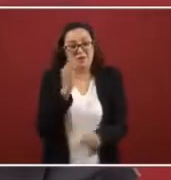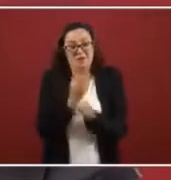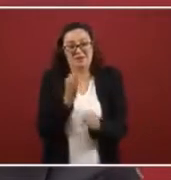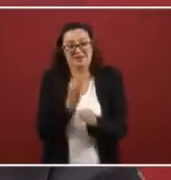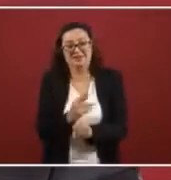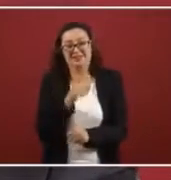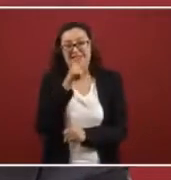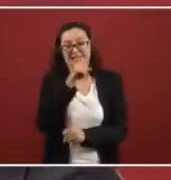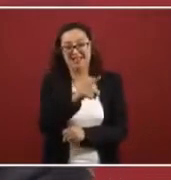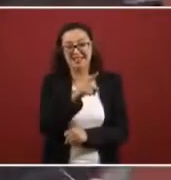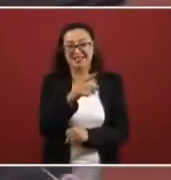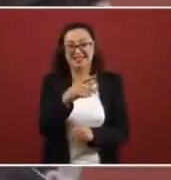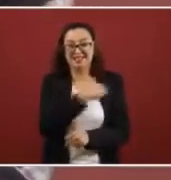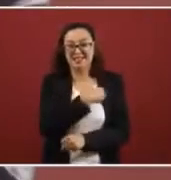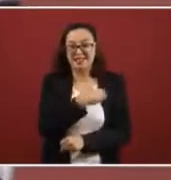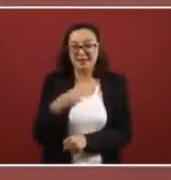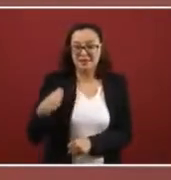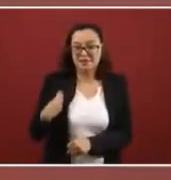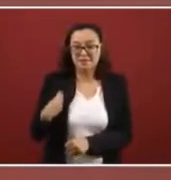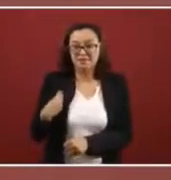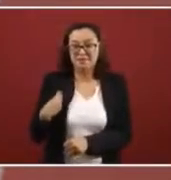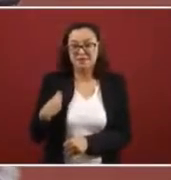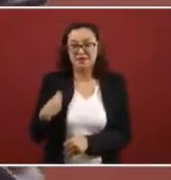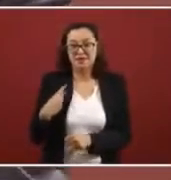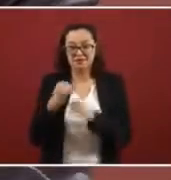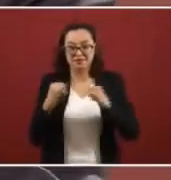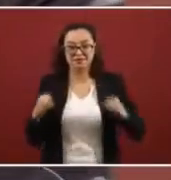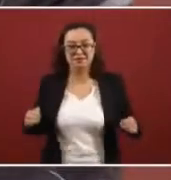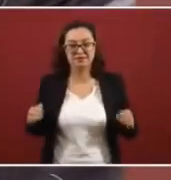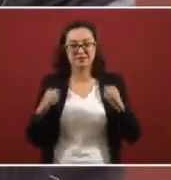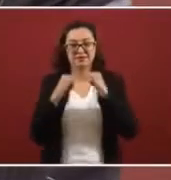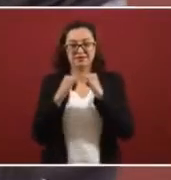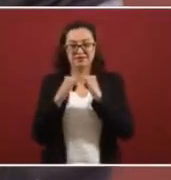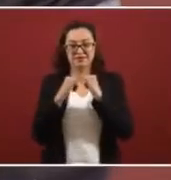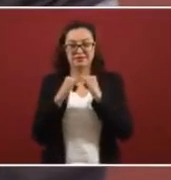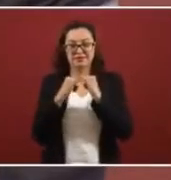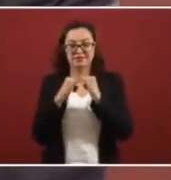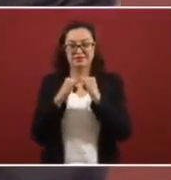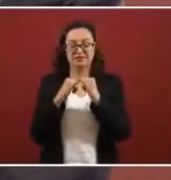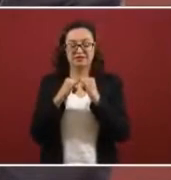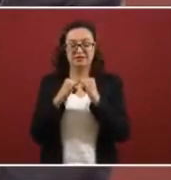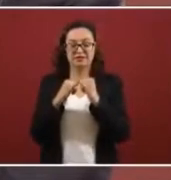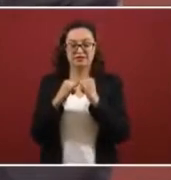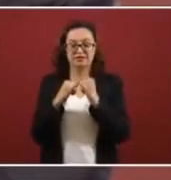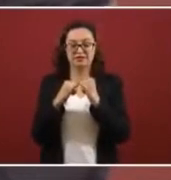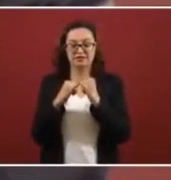vacation, two members of the Institute